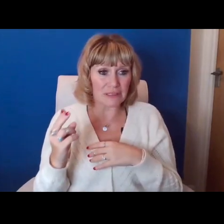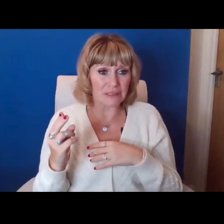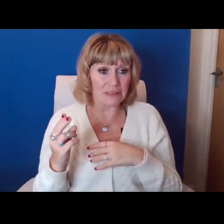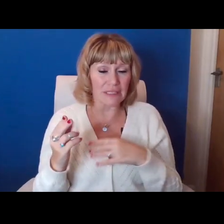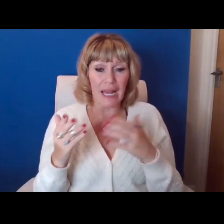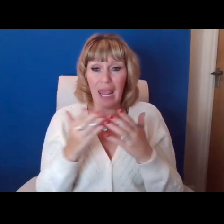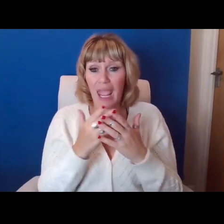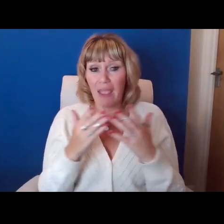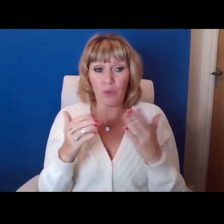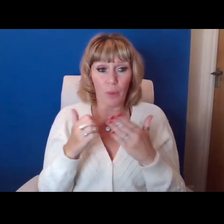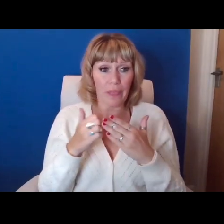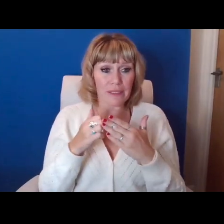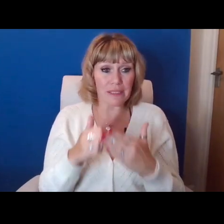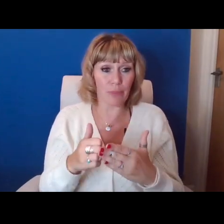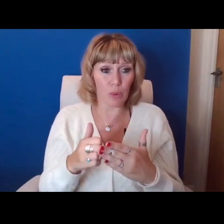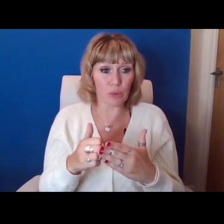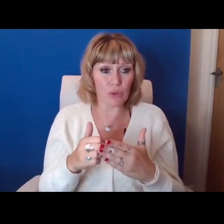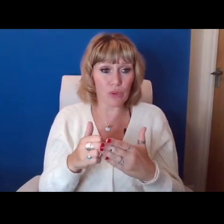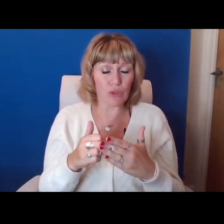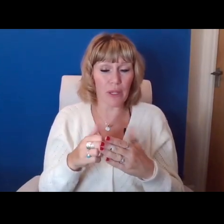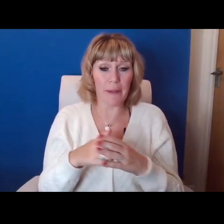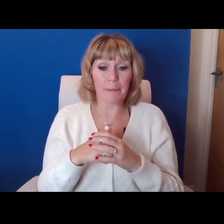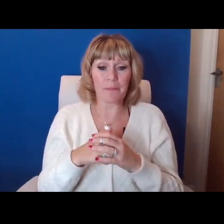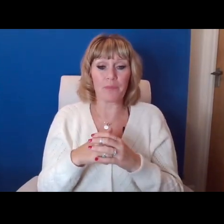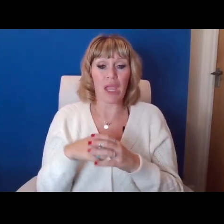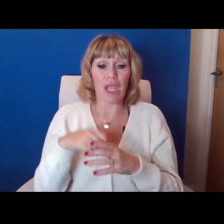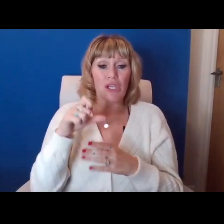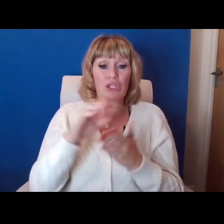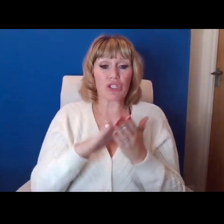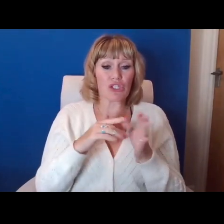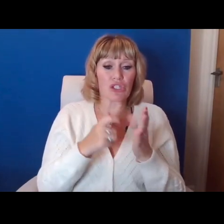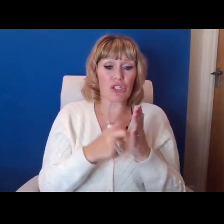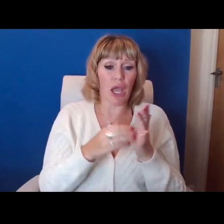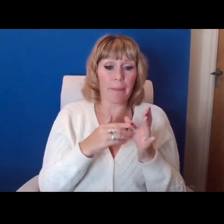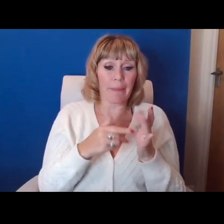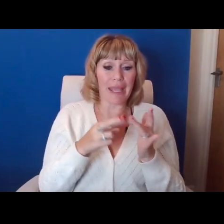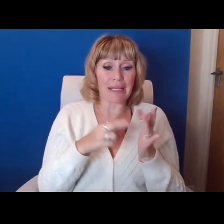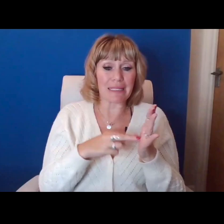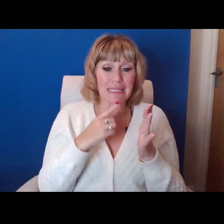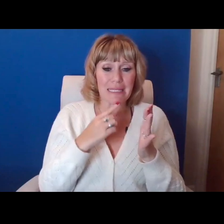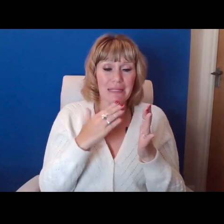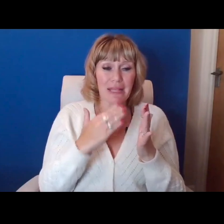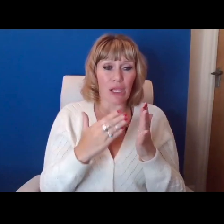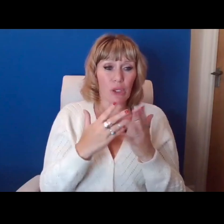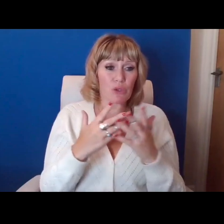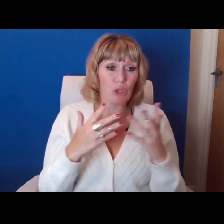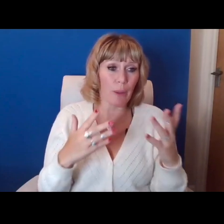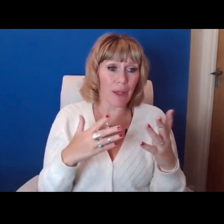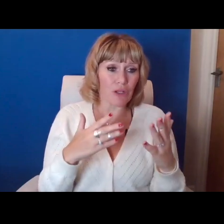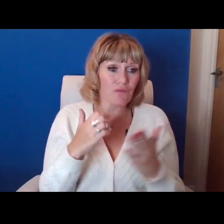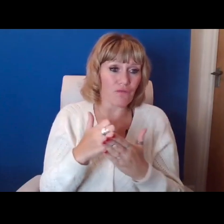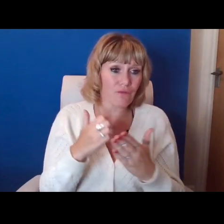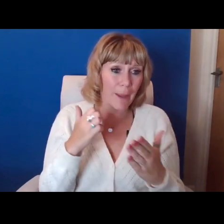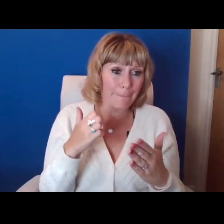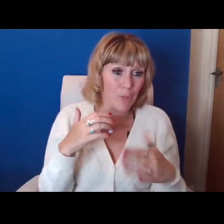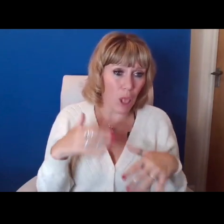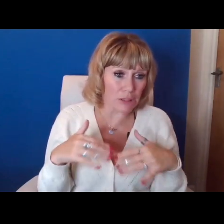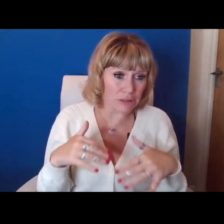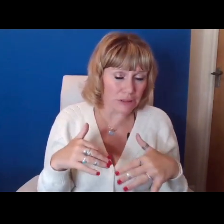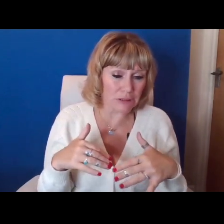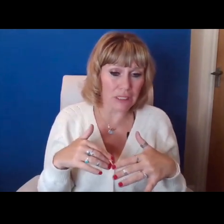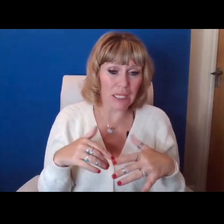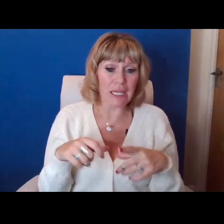who supports us all. Charmaine says, thanks so much, fabulous. Dee Fry says, thank you. I'm